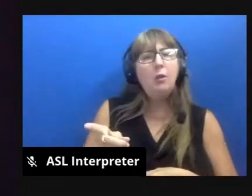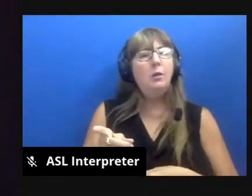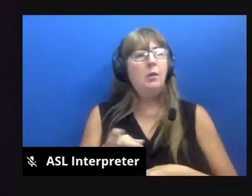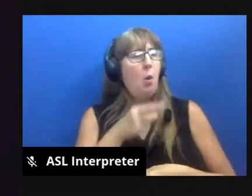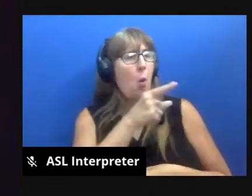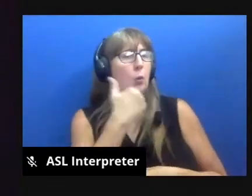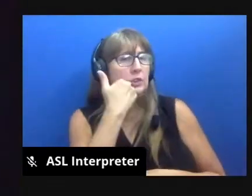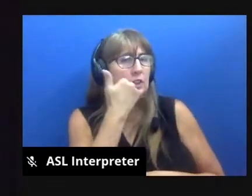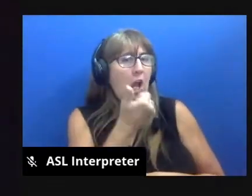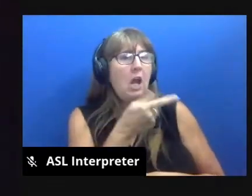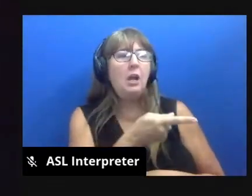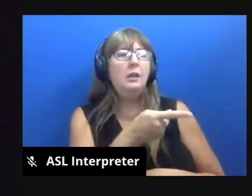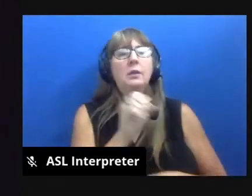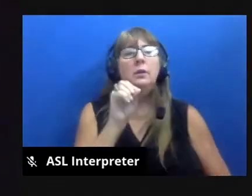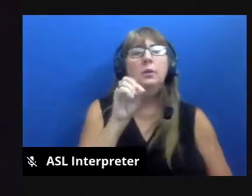that child